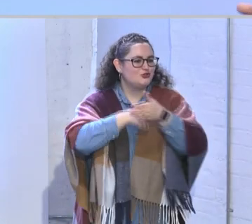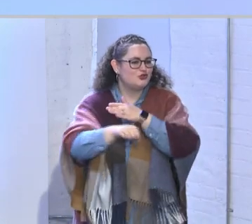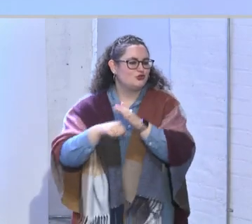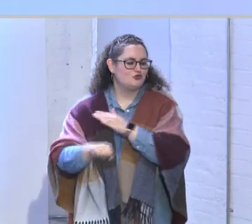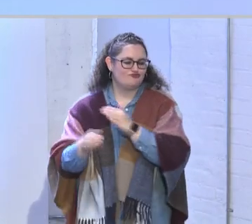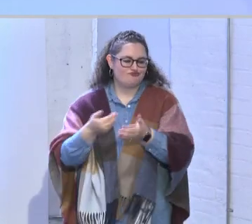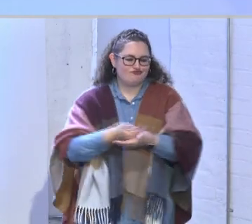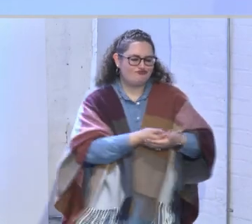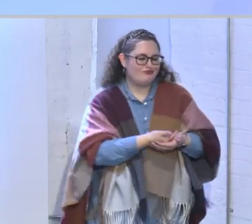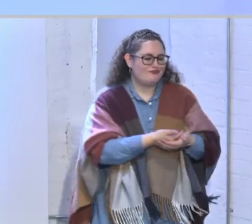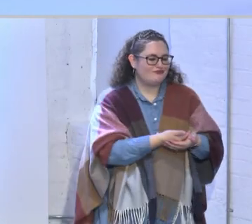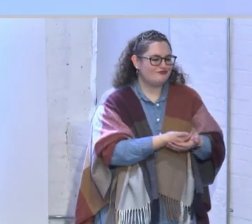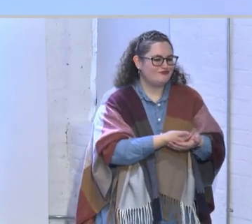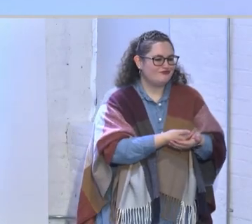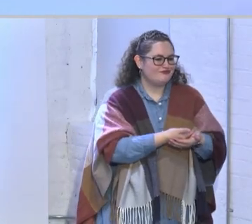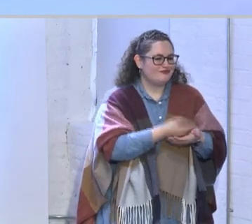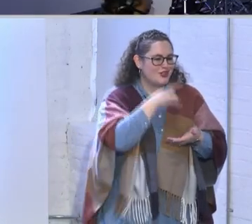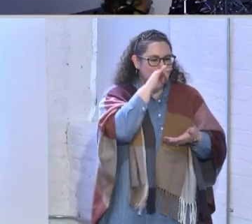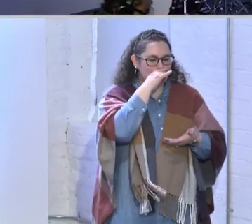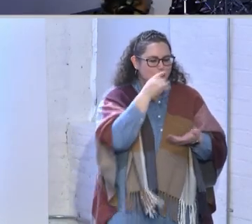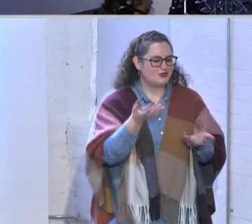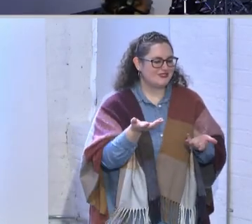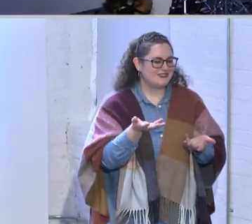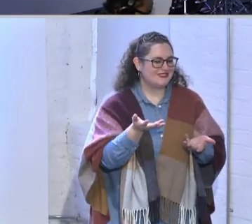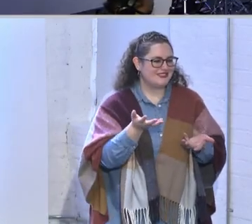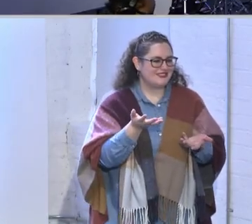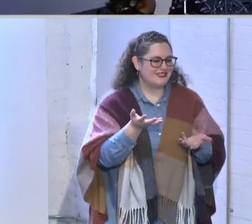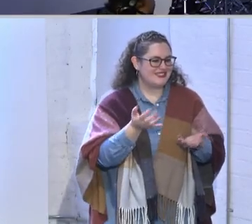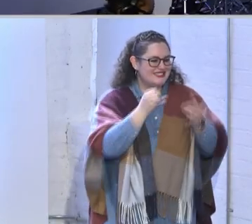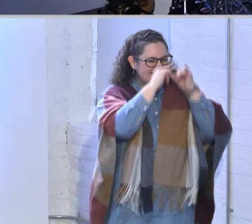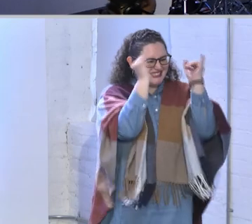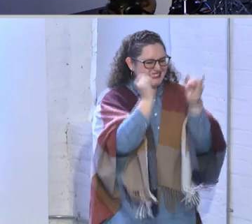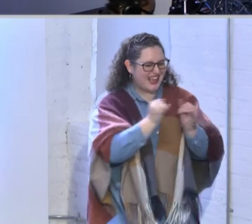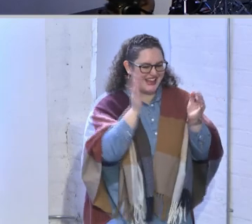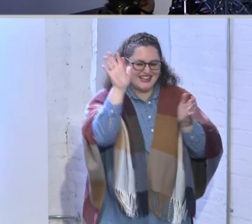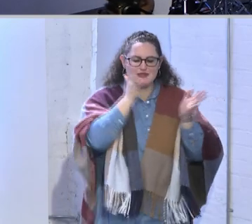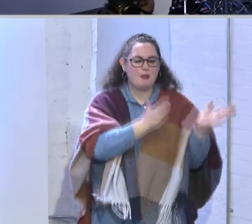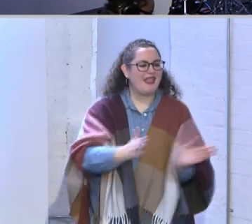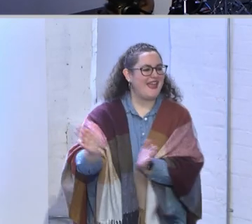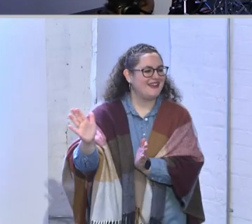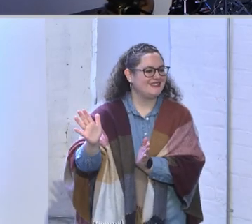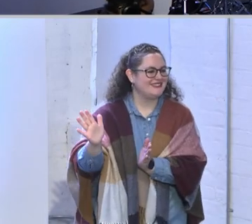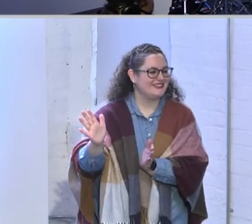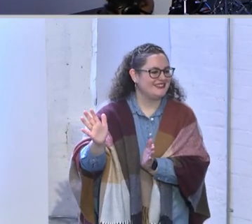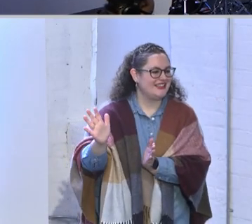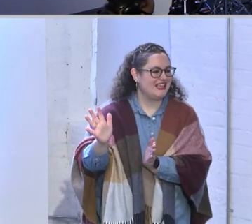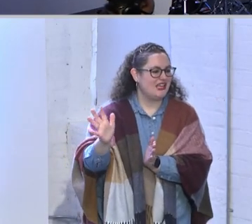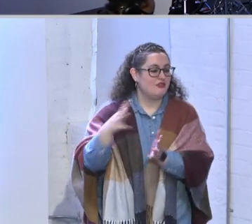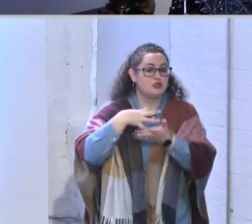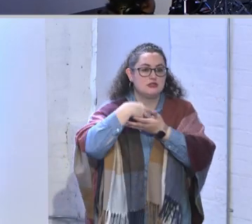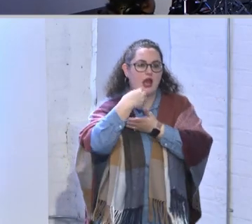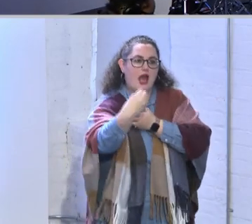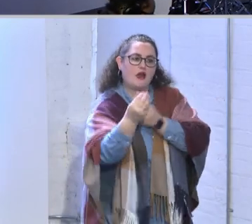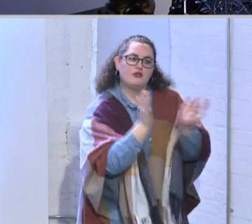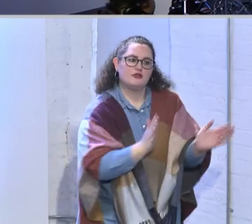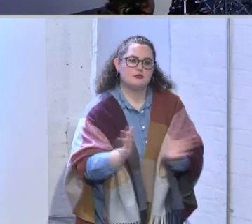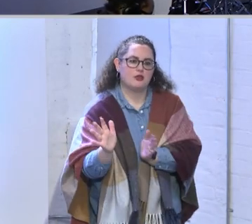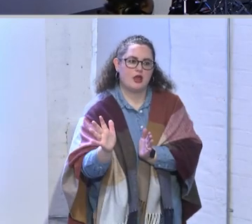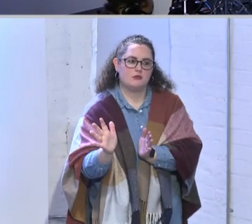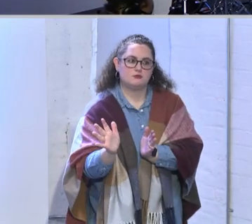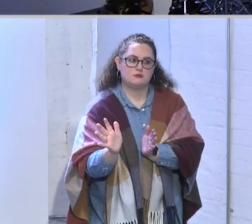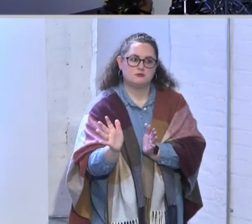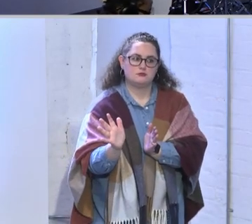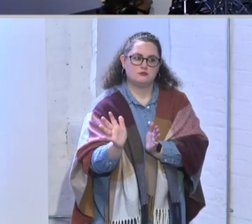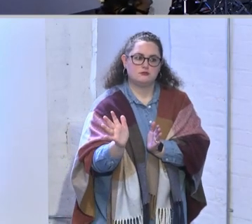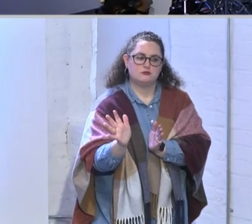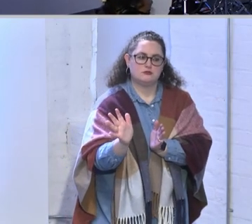Flourishing. It's incredible, God's design and his plan. But you step outside of his plan and he doesn't owe us